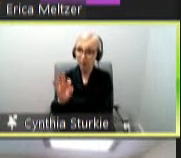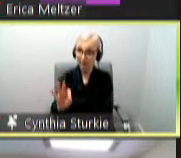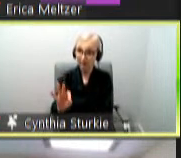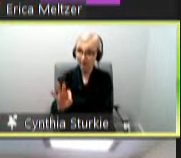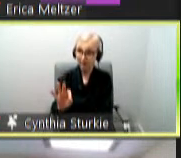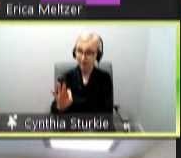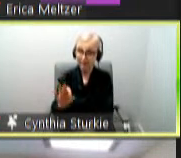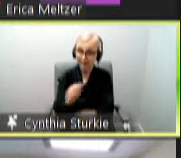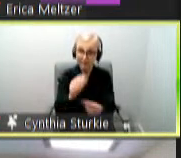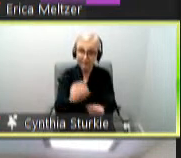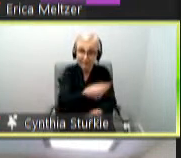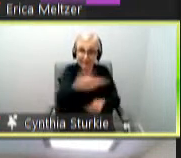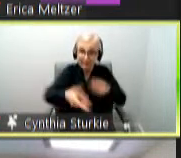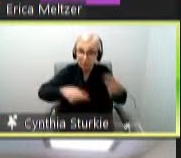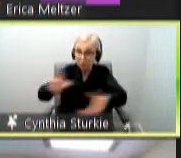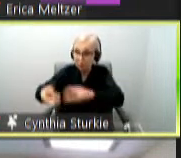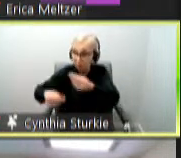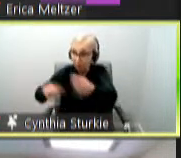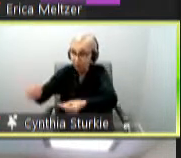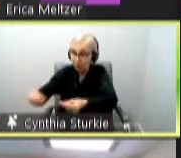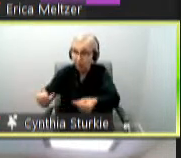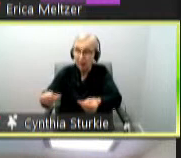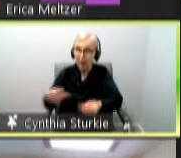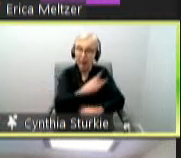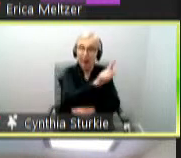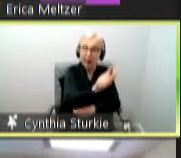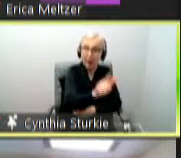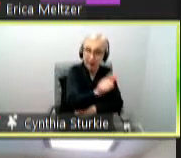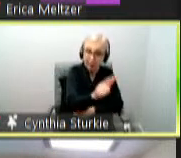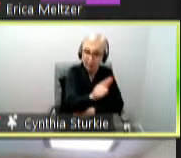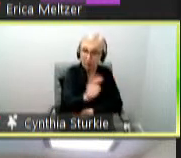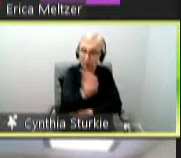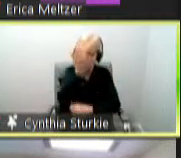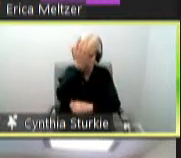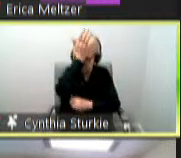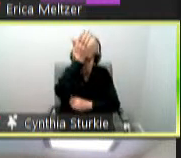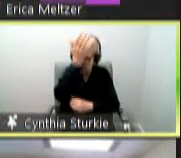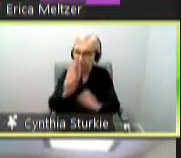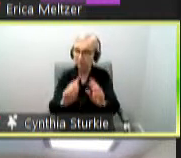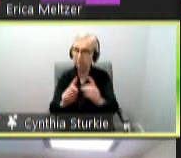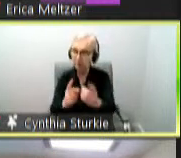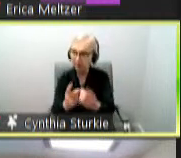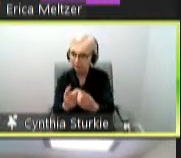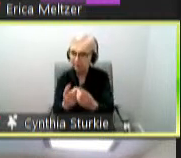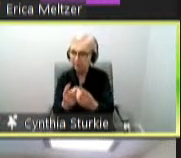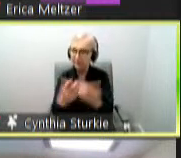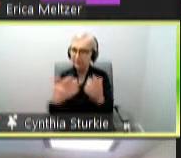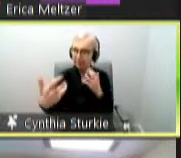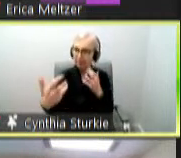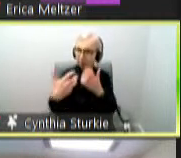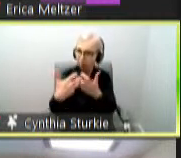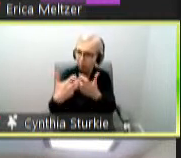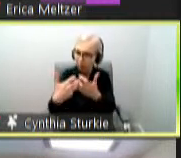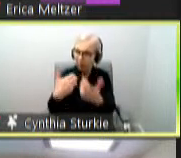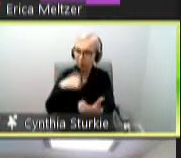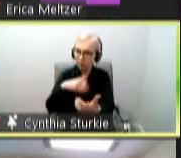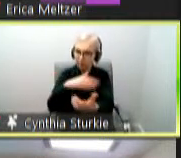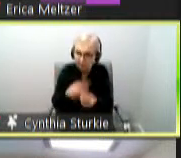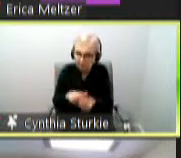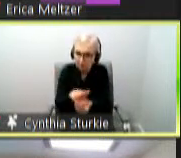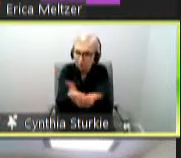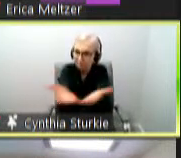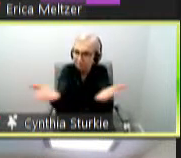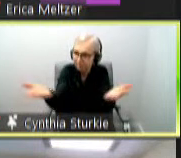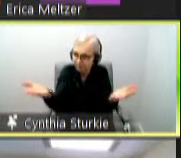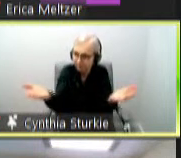are libraries, fire departments, and other community centers that have partnered with us to ensure